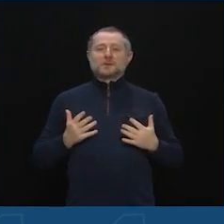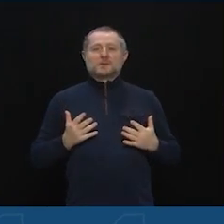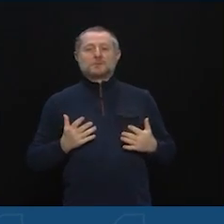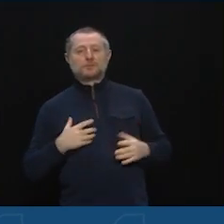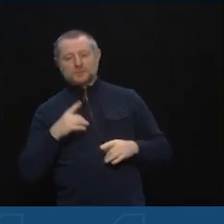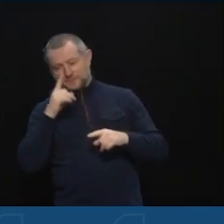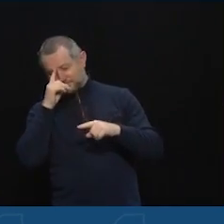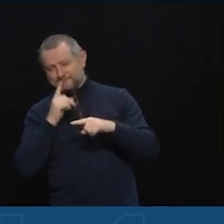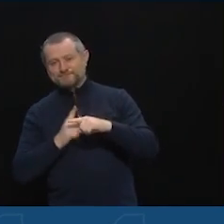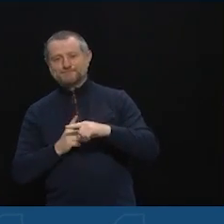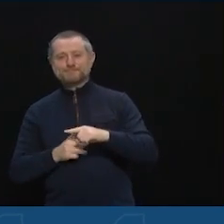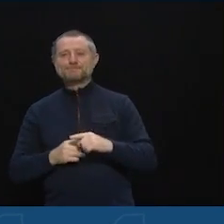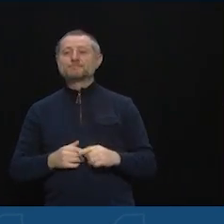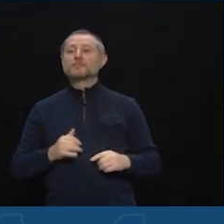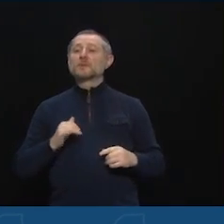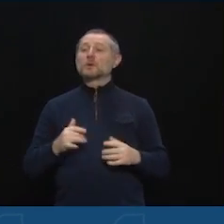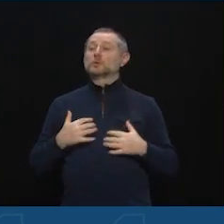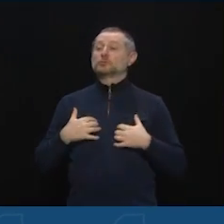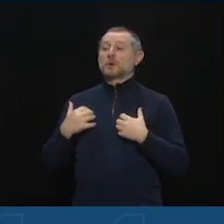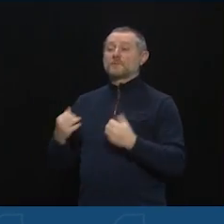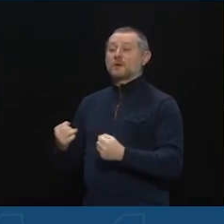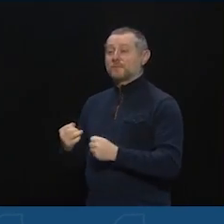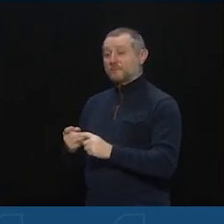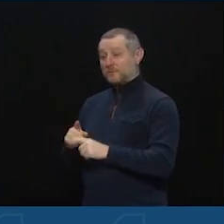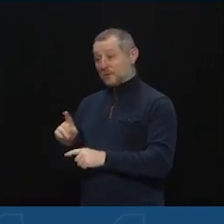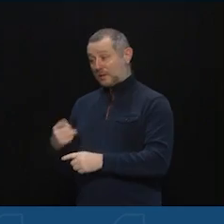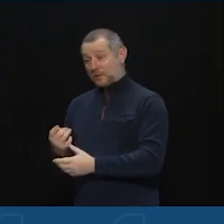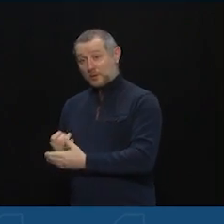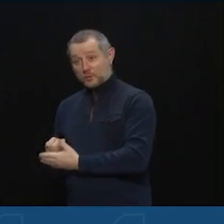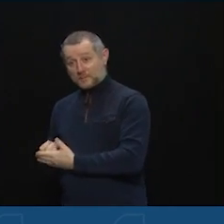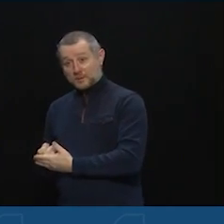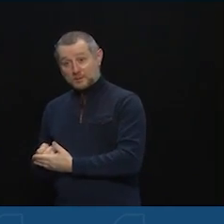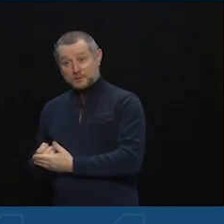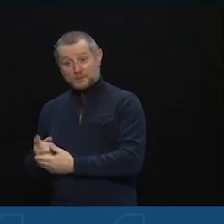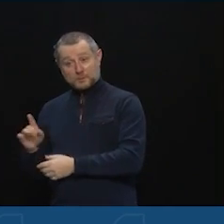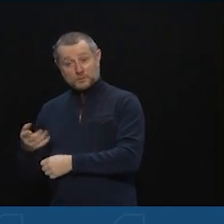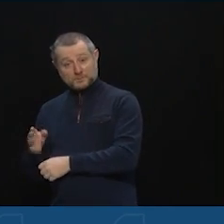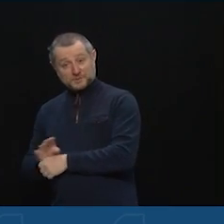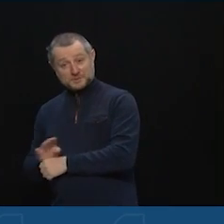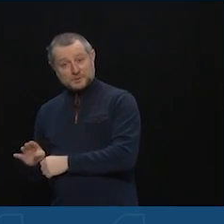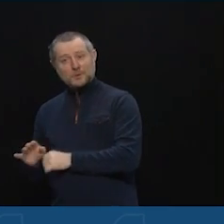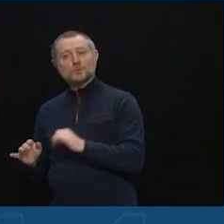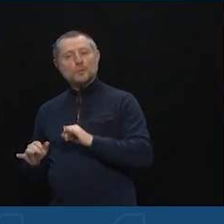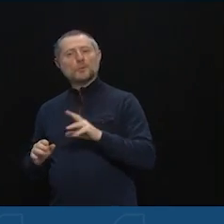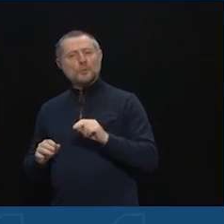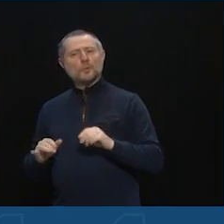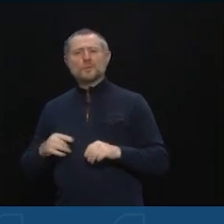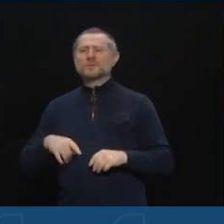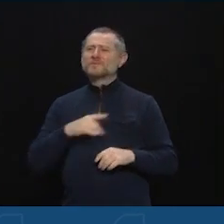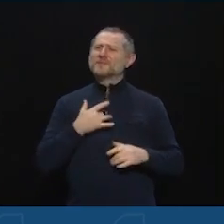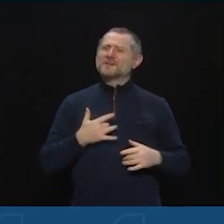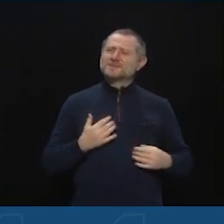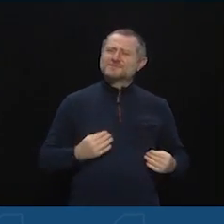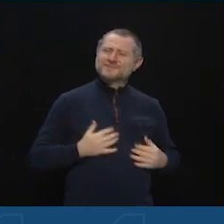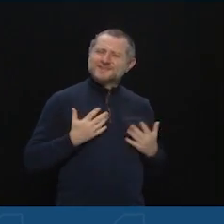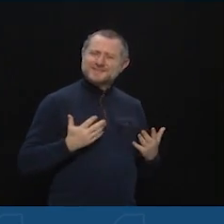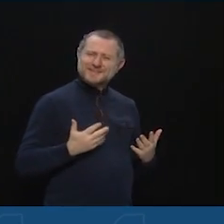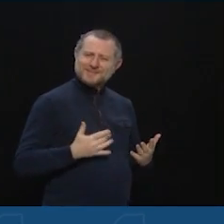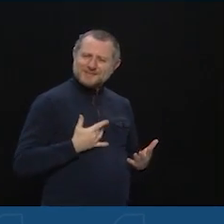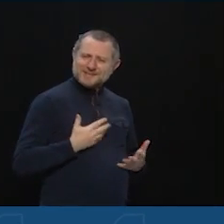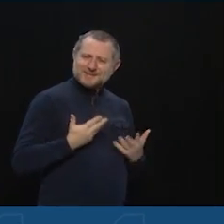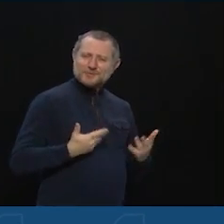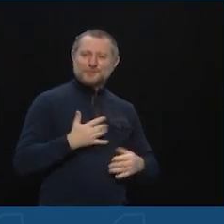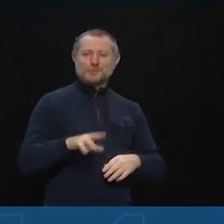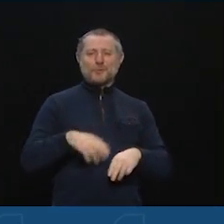be just material. It's not going to be something that you touch that's tangible. It's about bringing our souls back, bringing our life back. And this